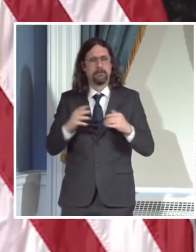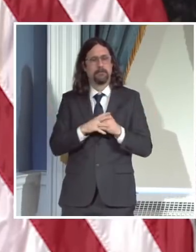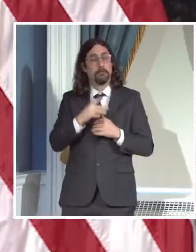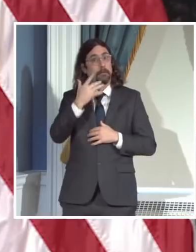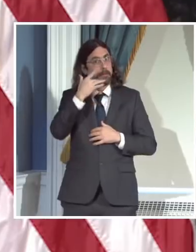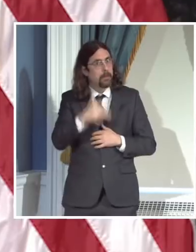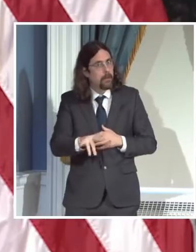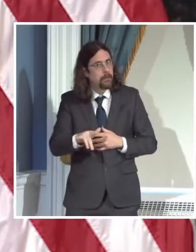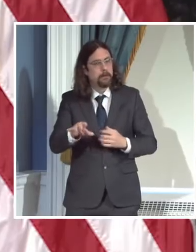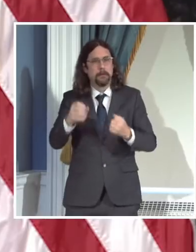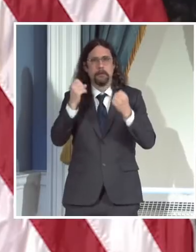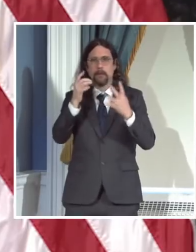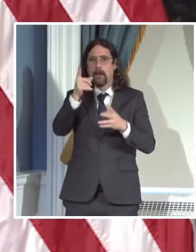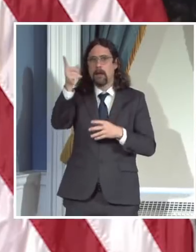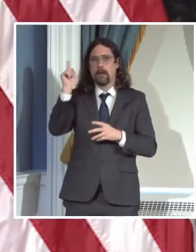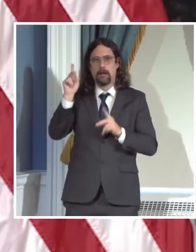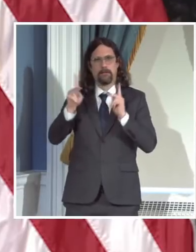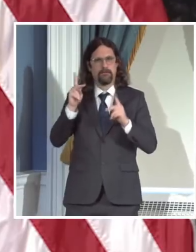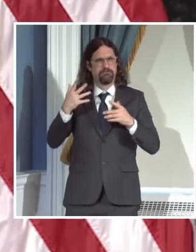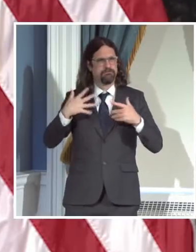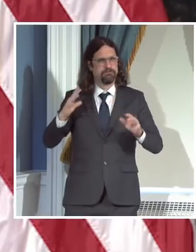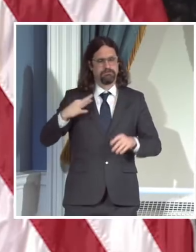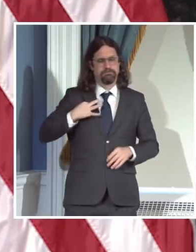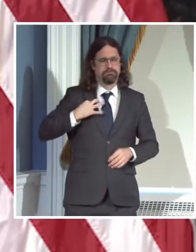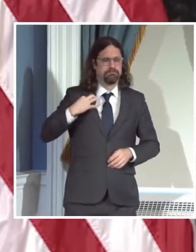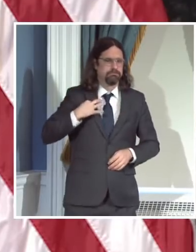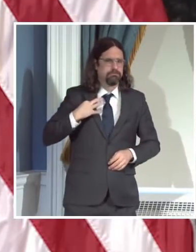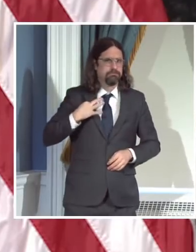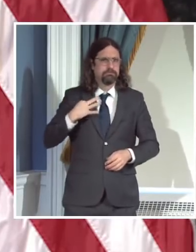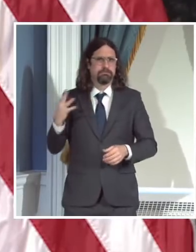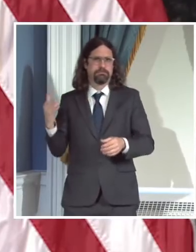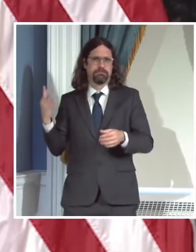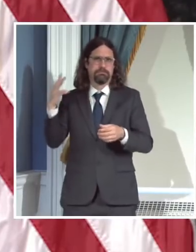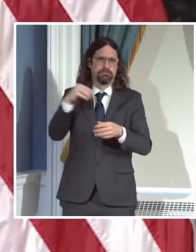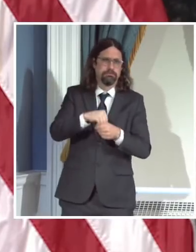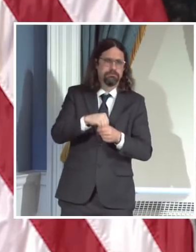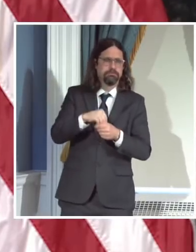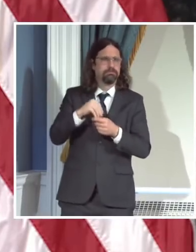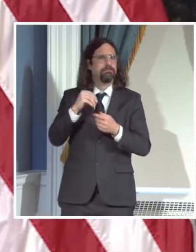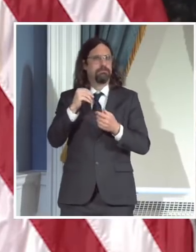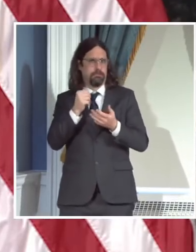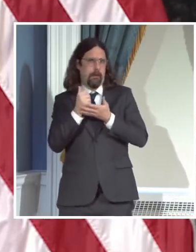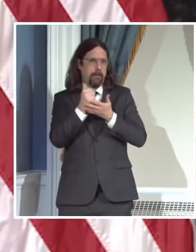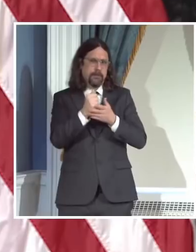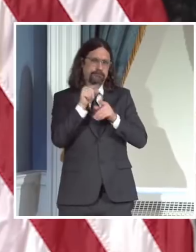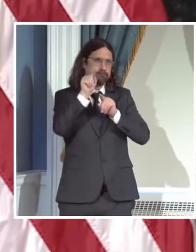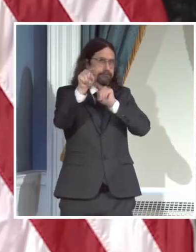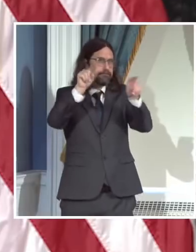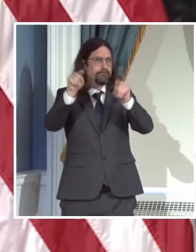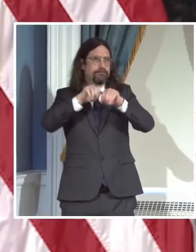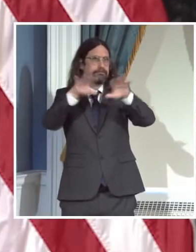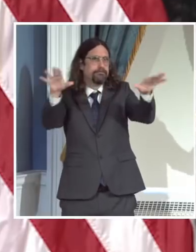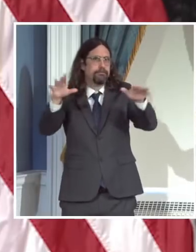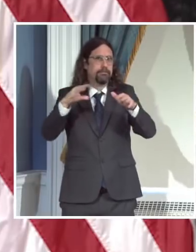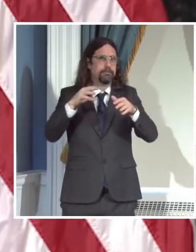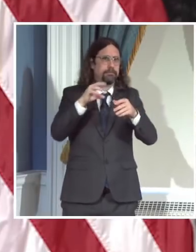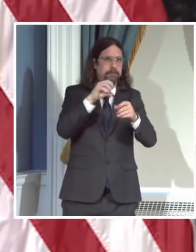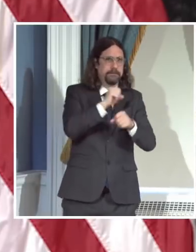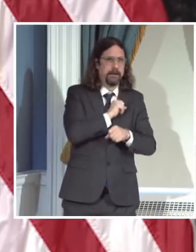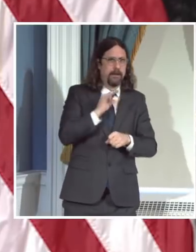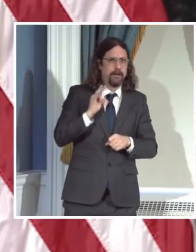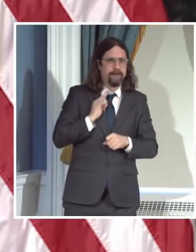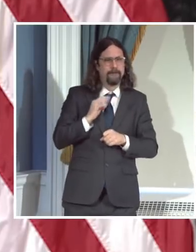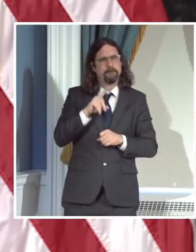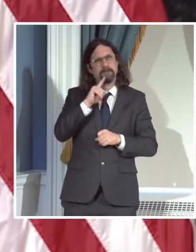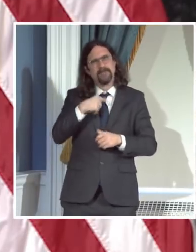and more volunteering come forward. They're being acted on right away. We'll talk about the many people who have been found, medical professionals been